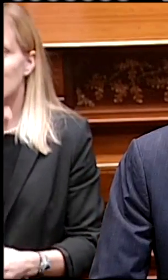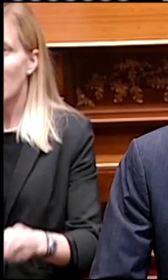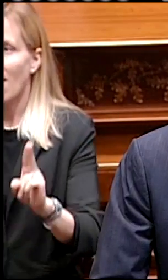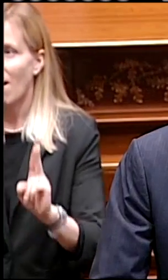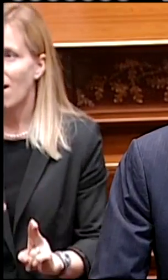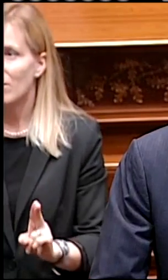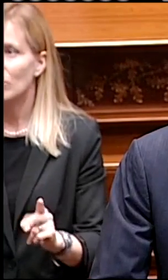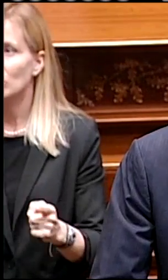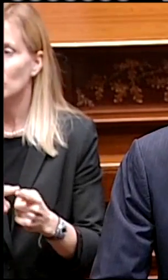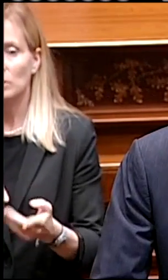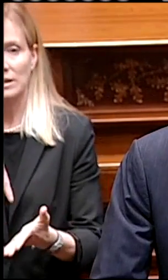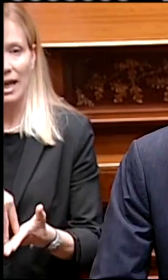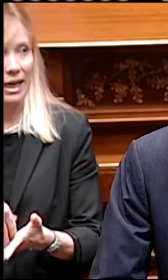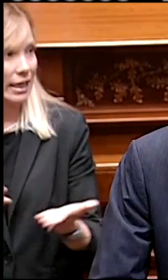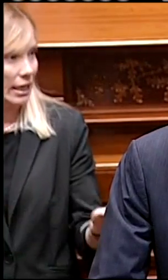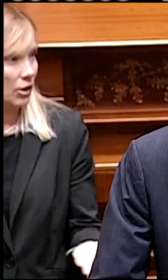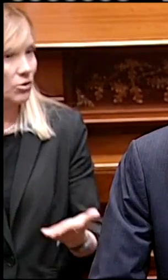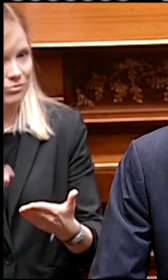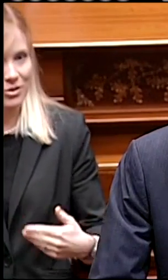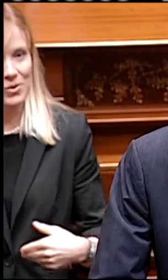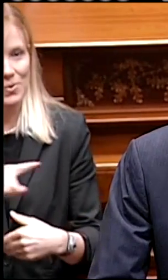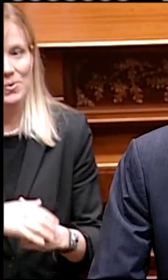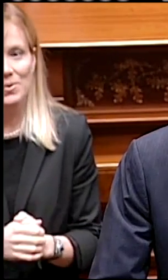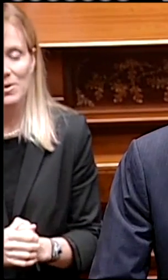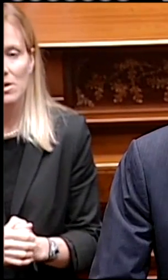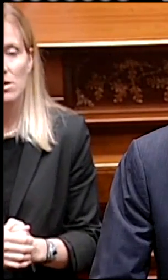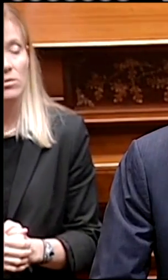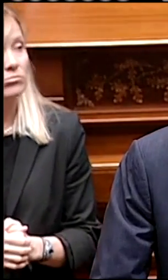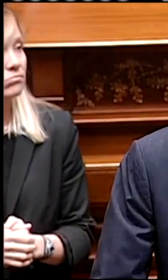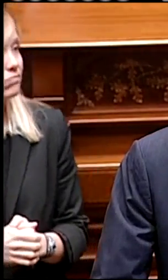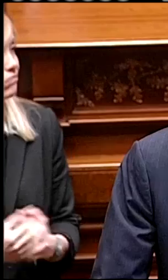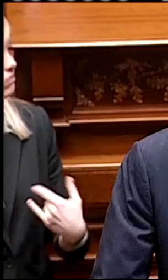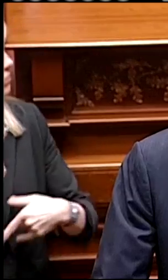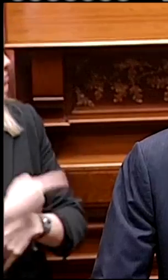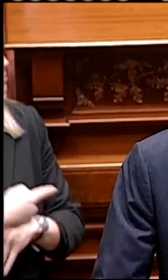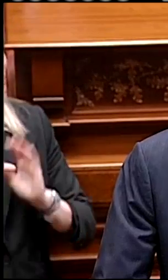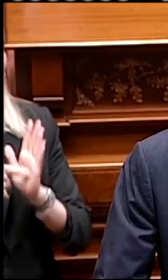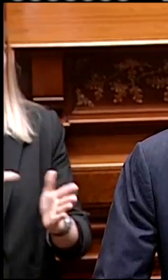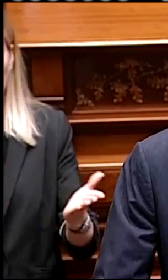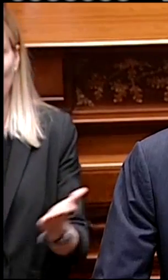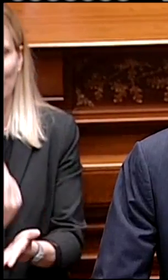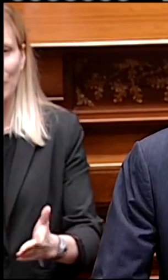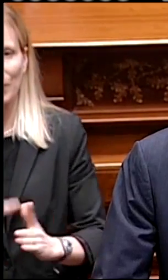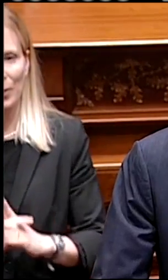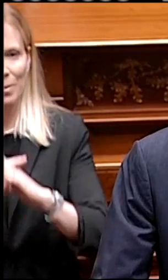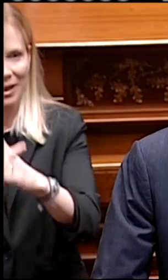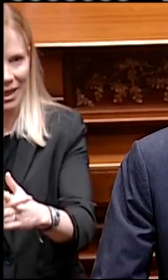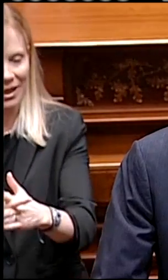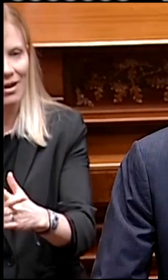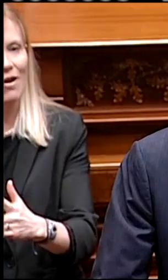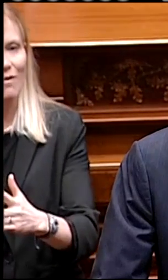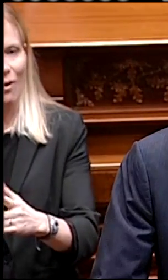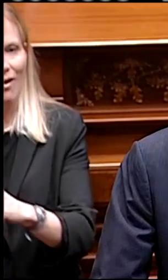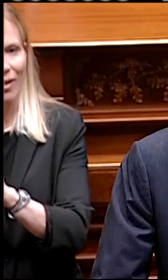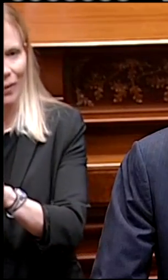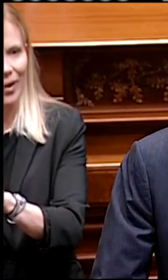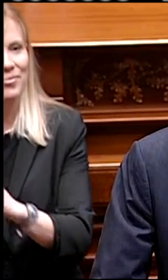honor to stand before you. Today marks a new beginning for